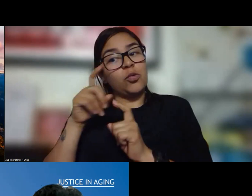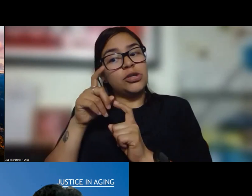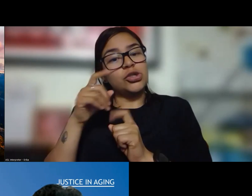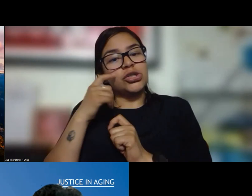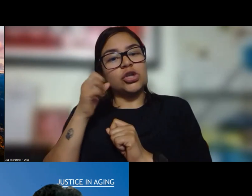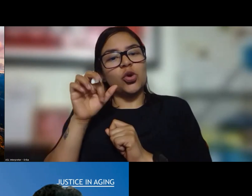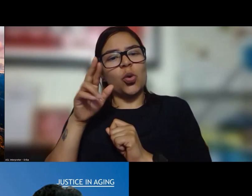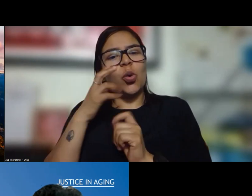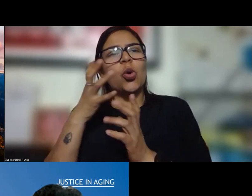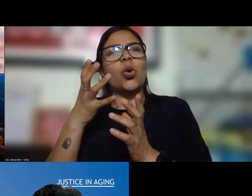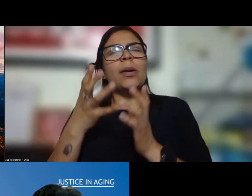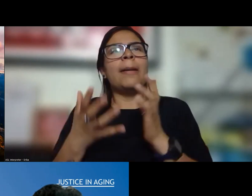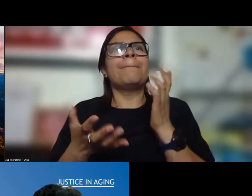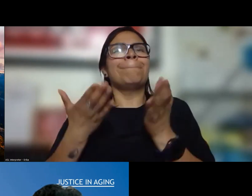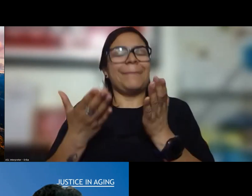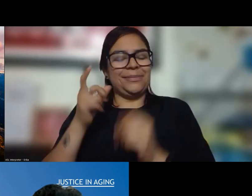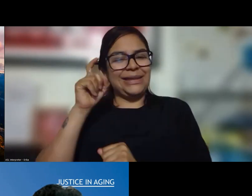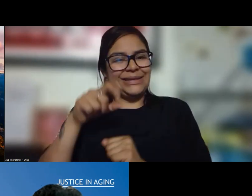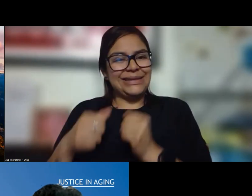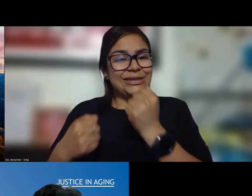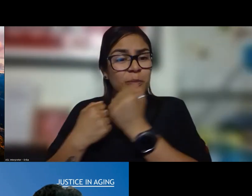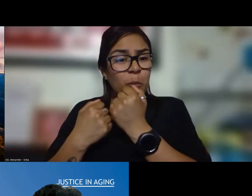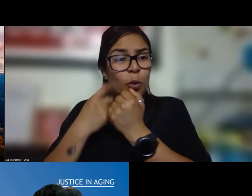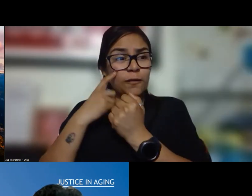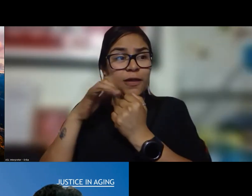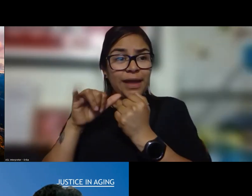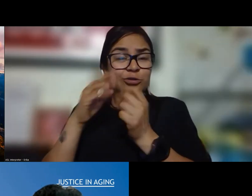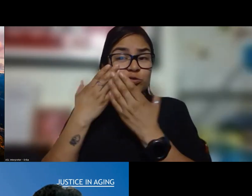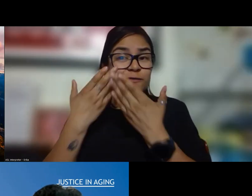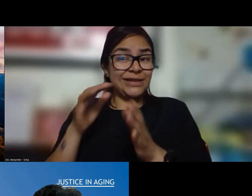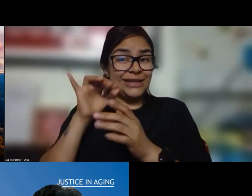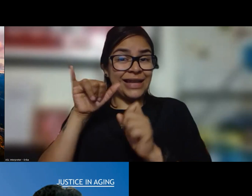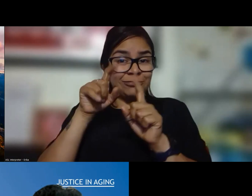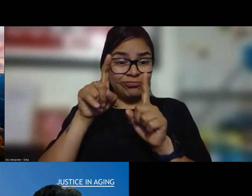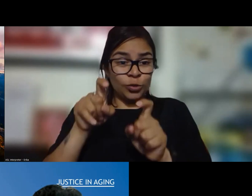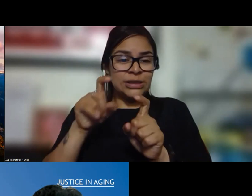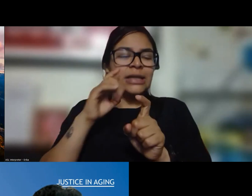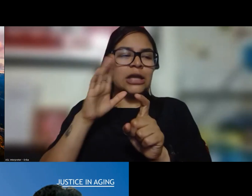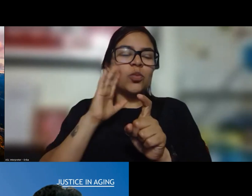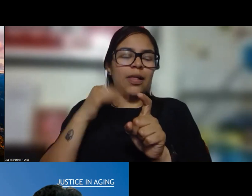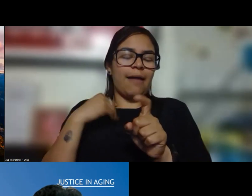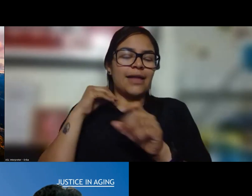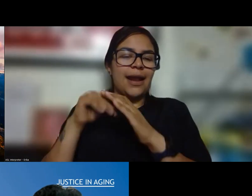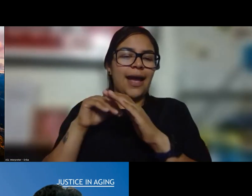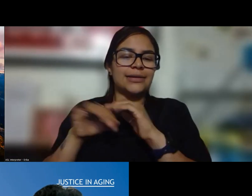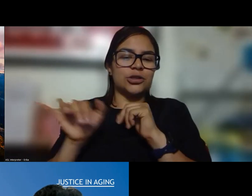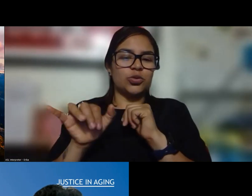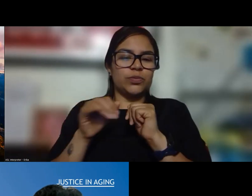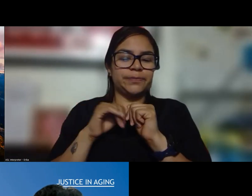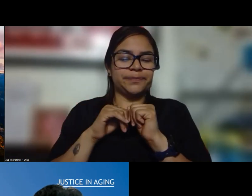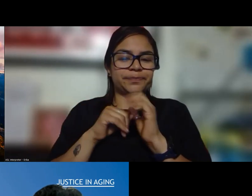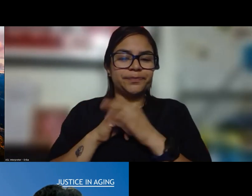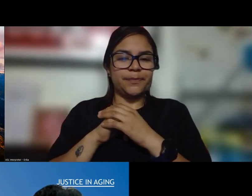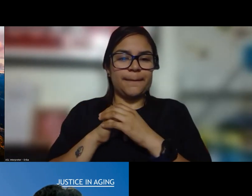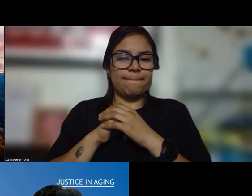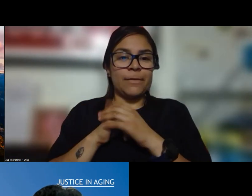format and may need assistance with completing the survey, to have that access there in other languages outside of the 9 that